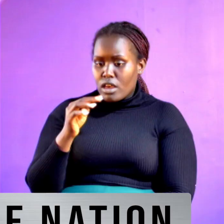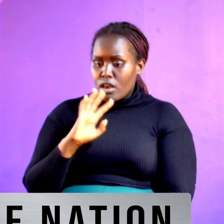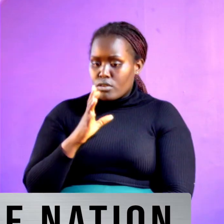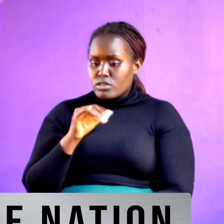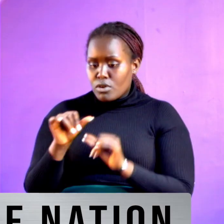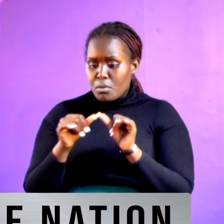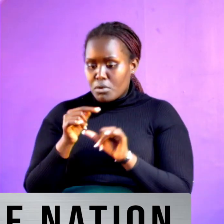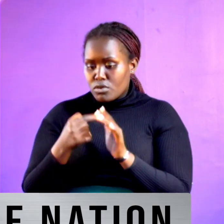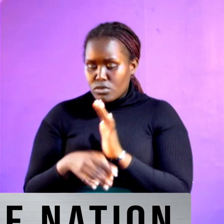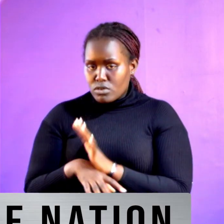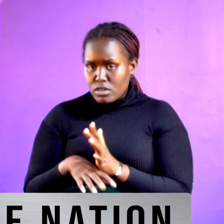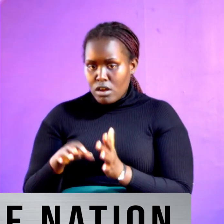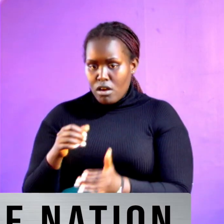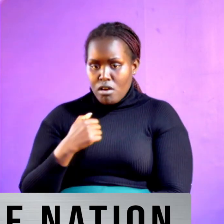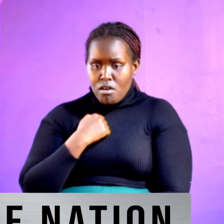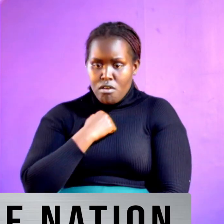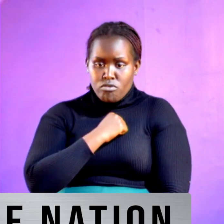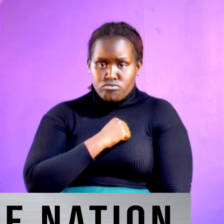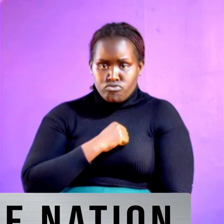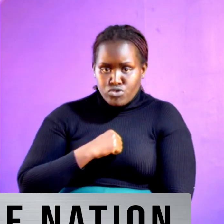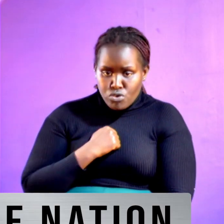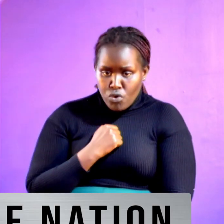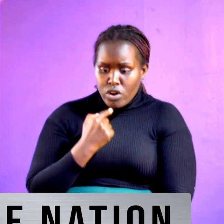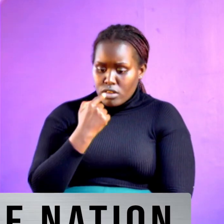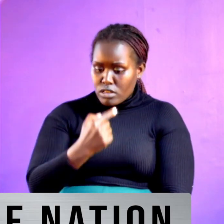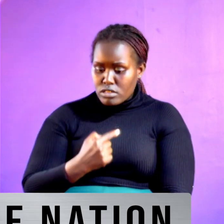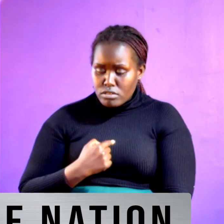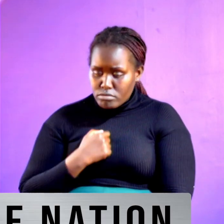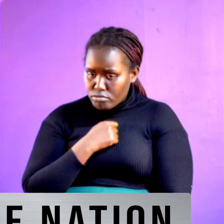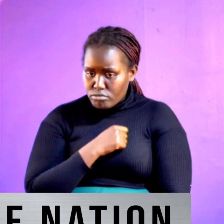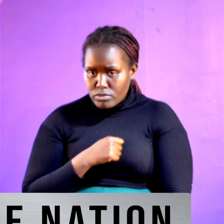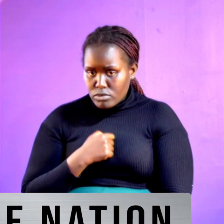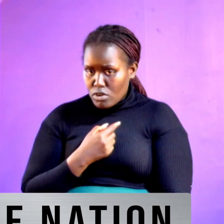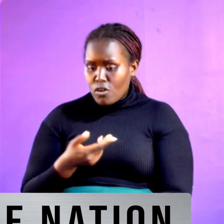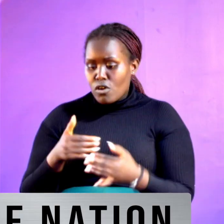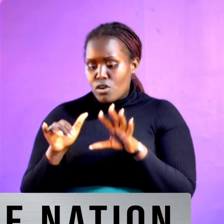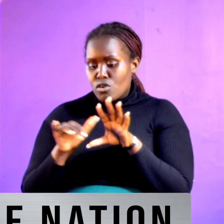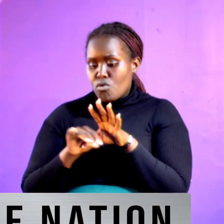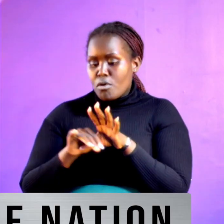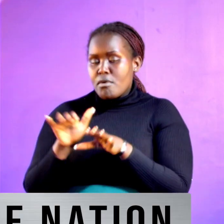was an apology. He apologized to his members